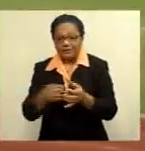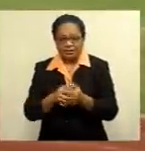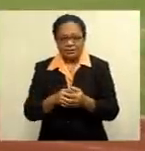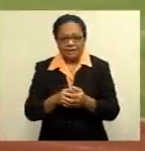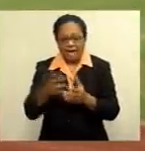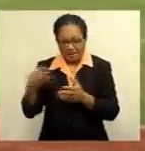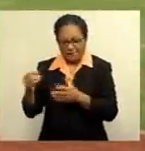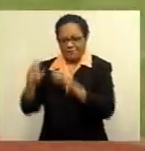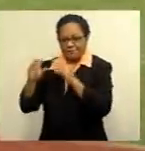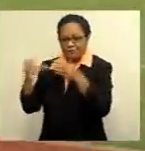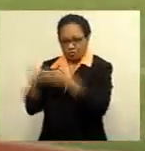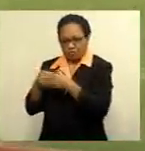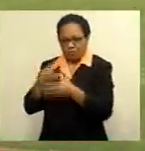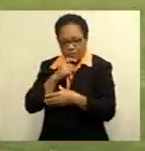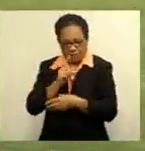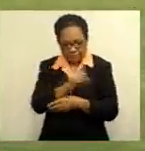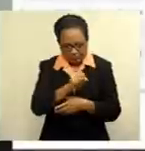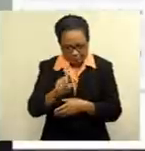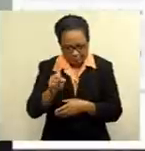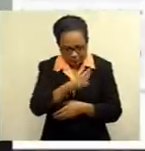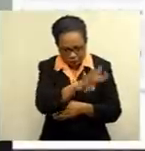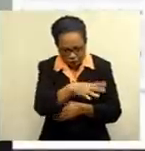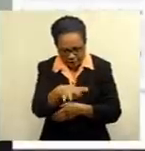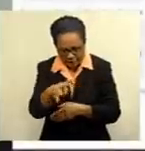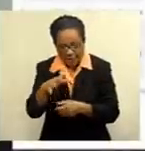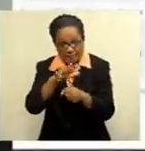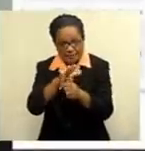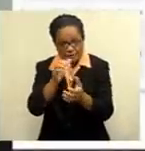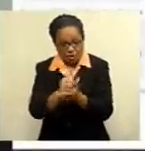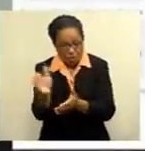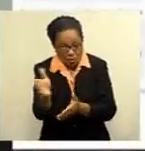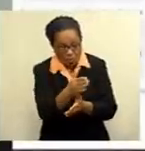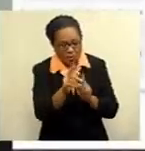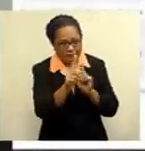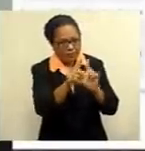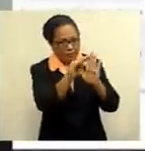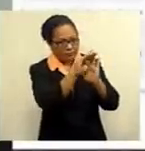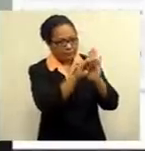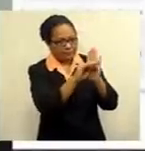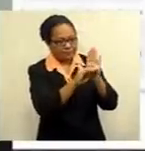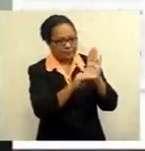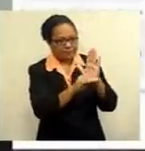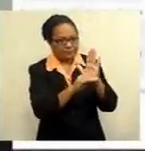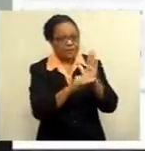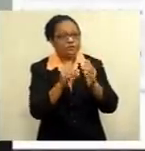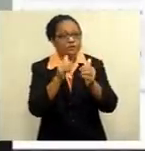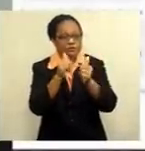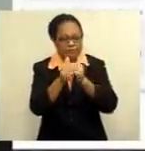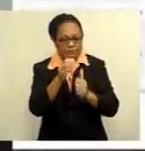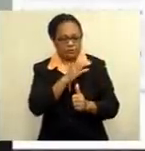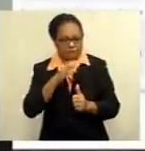For all the NSOs, clubs, associations will be done by the Sports Commission.